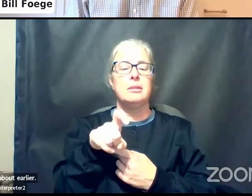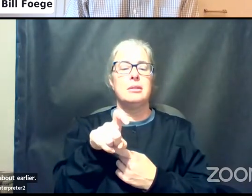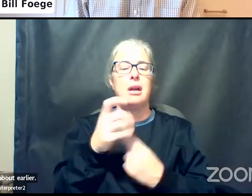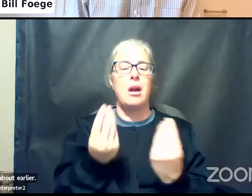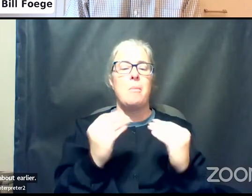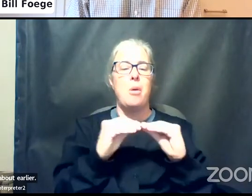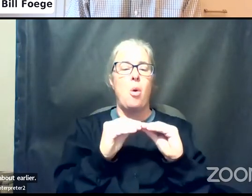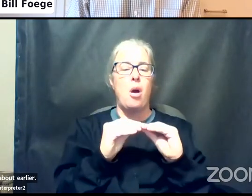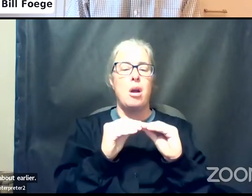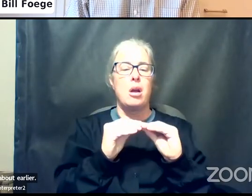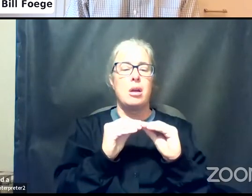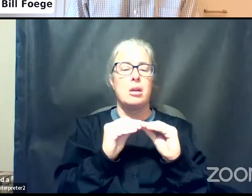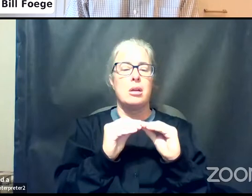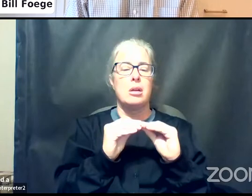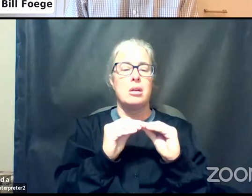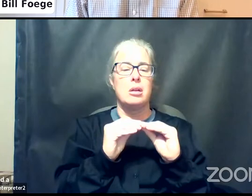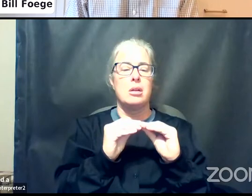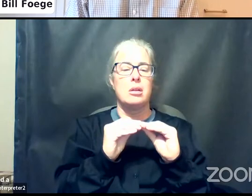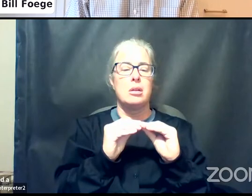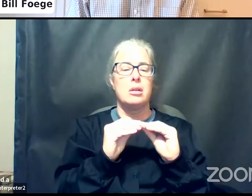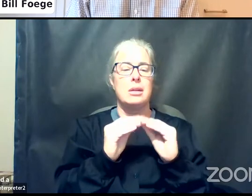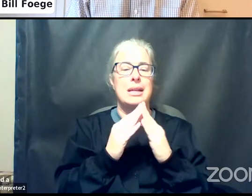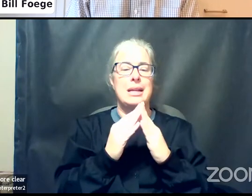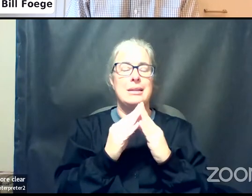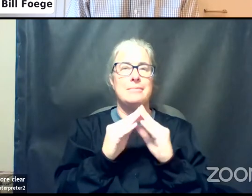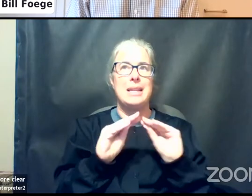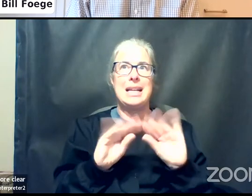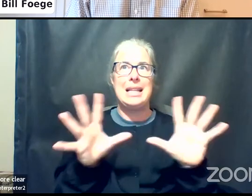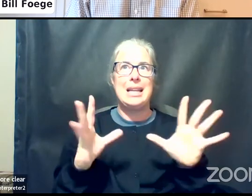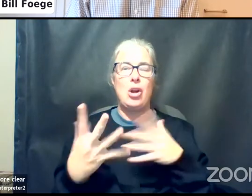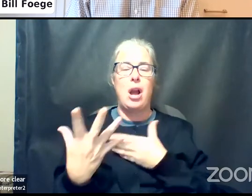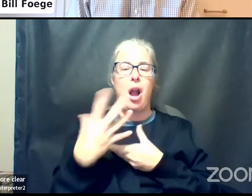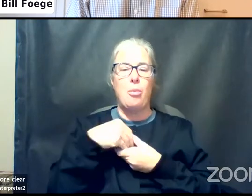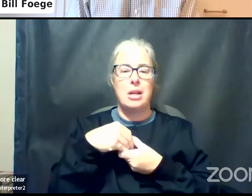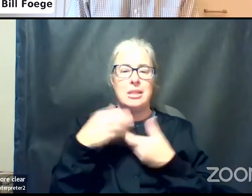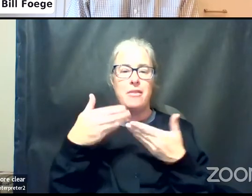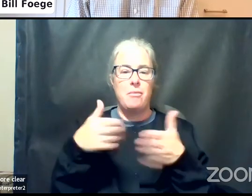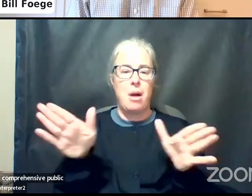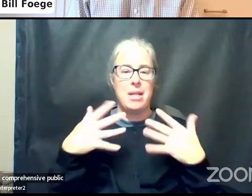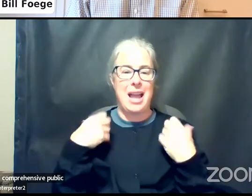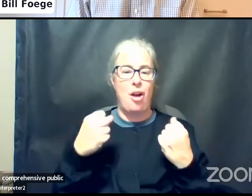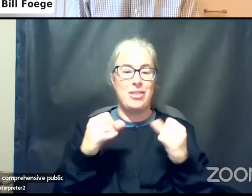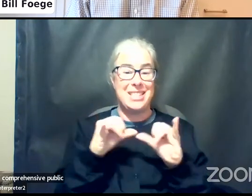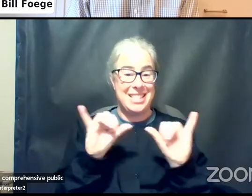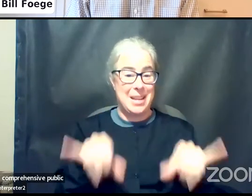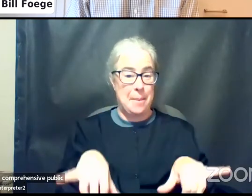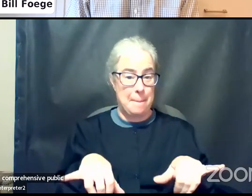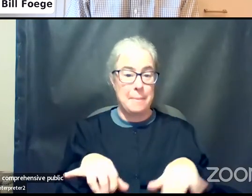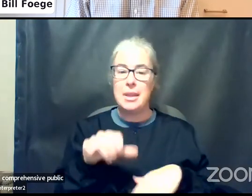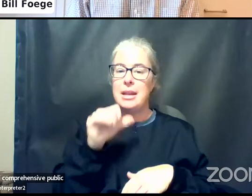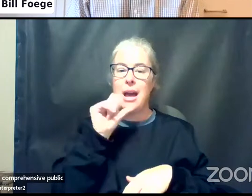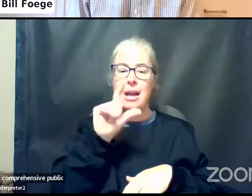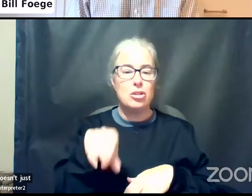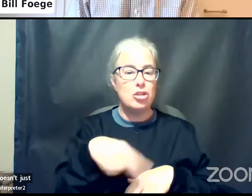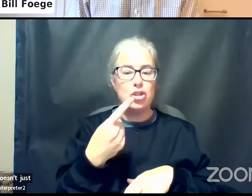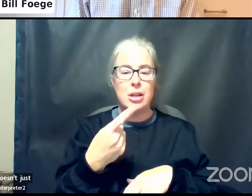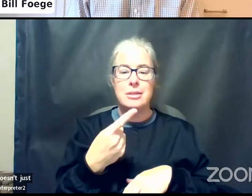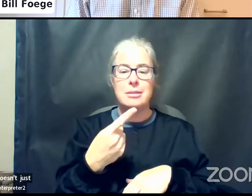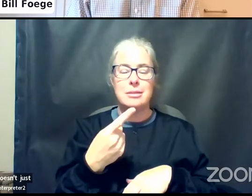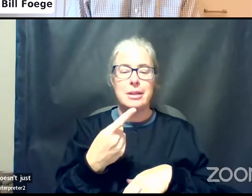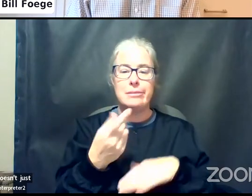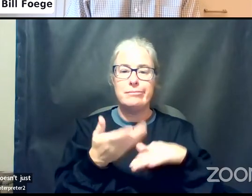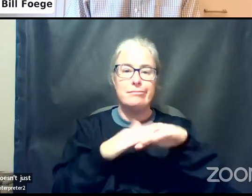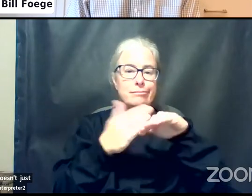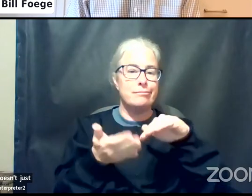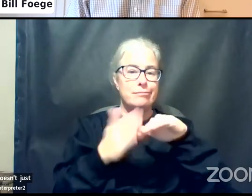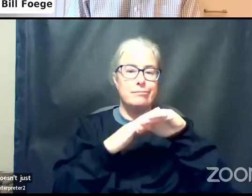more clear and comprehensive public health system that doesn't just get ramped up every